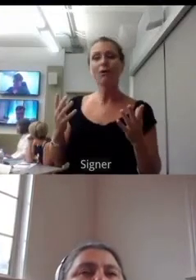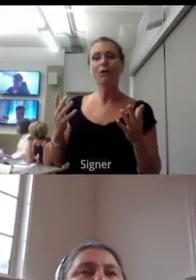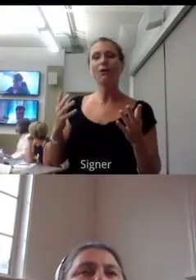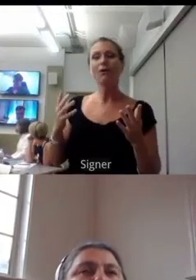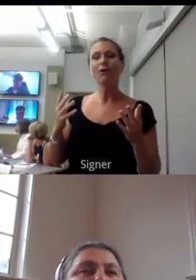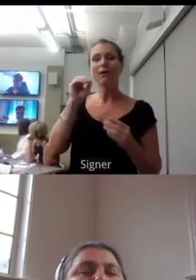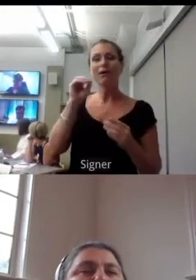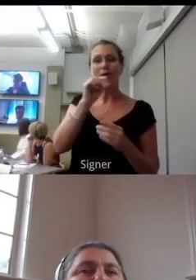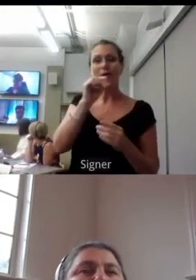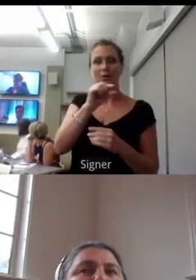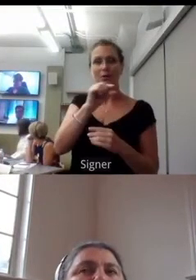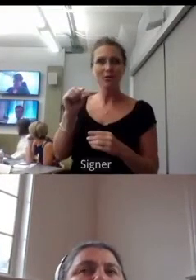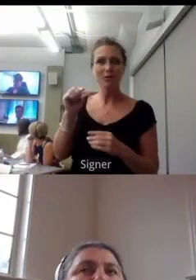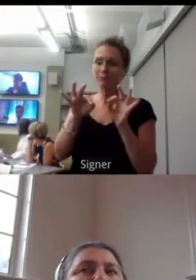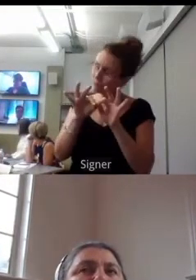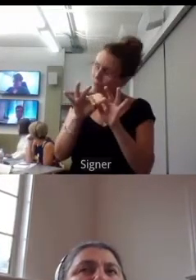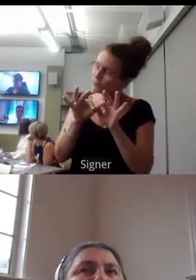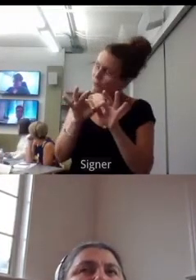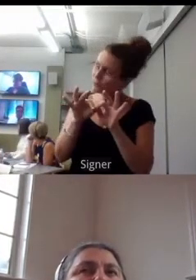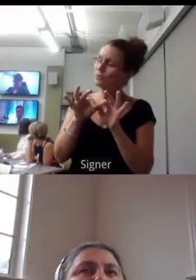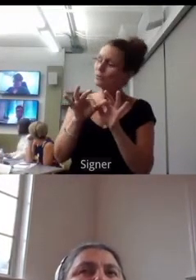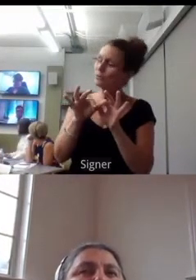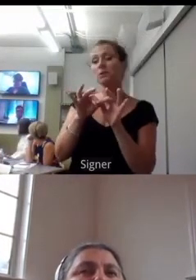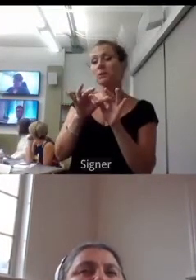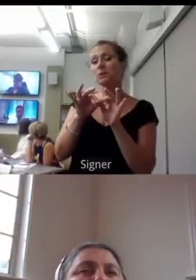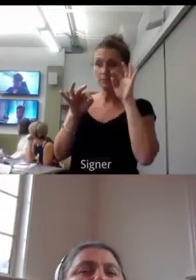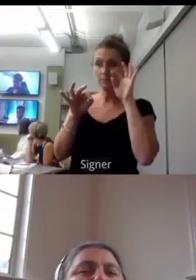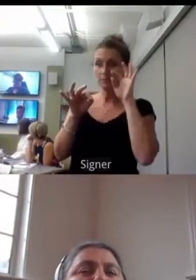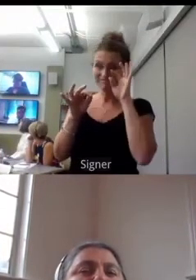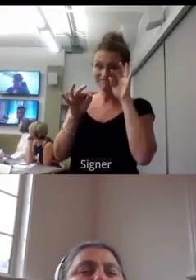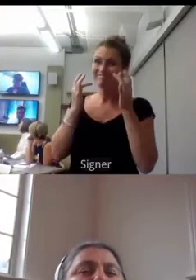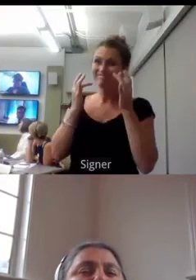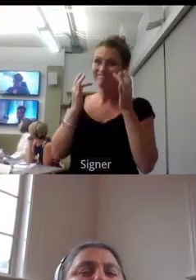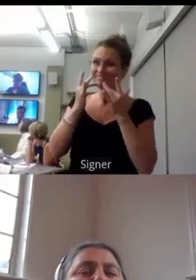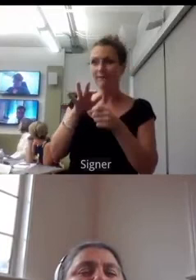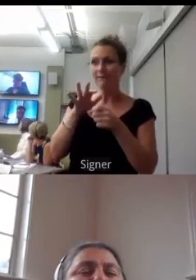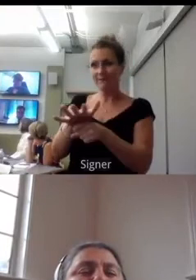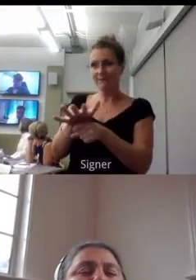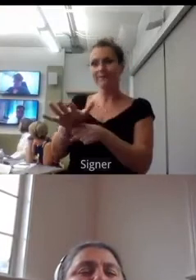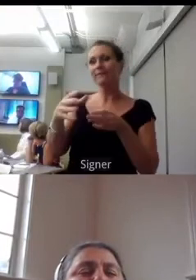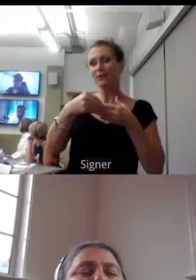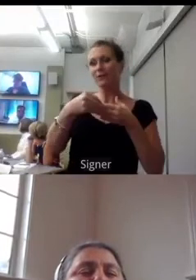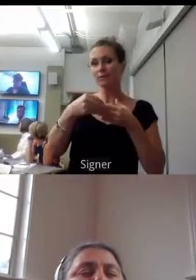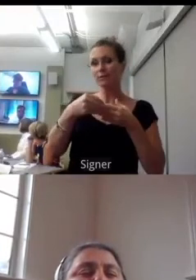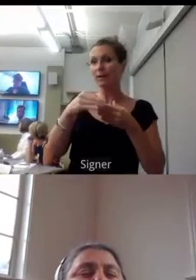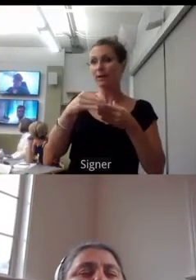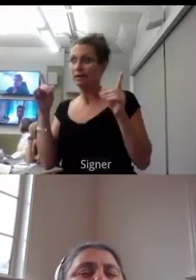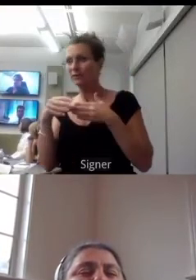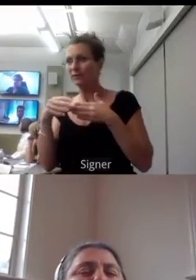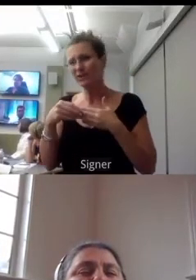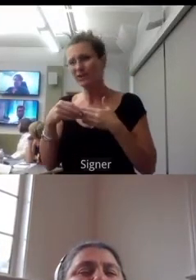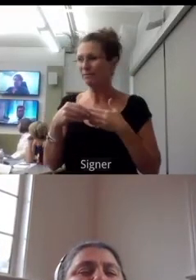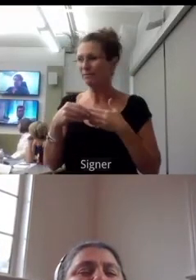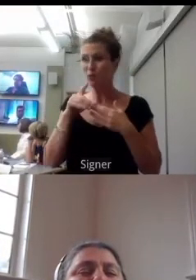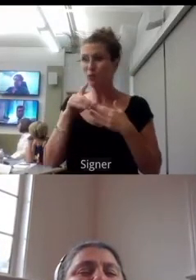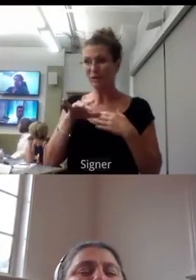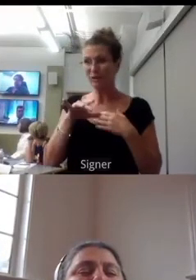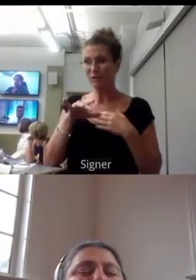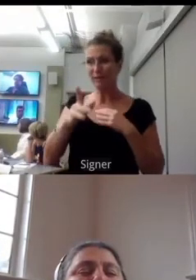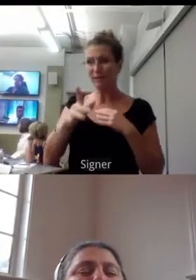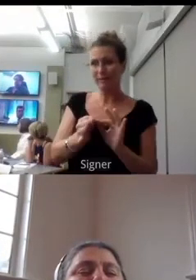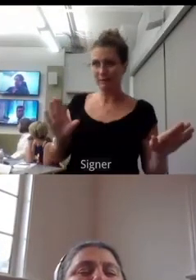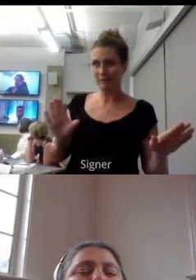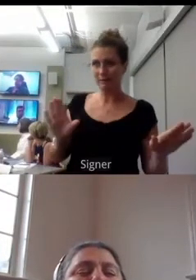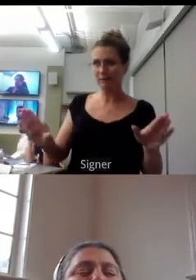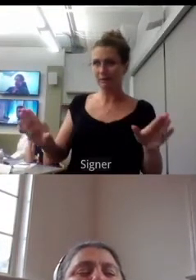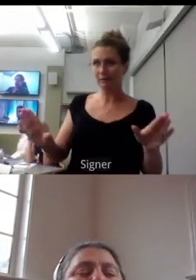found that there was a lack of sufficient and effective leadership commanding the message within government and to the public. That's right. So my